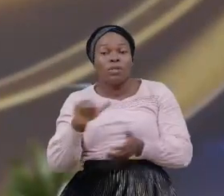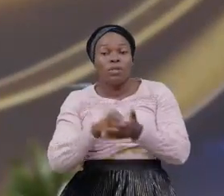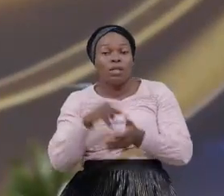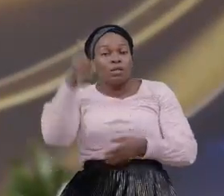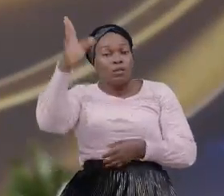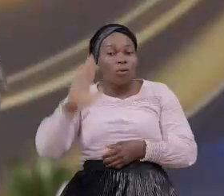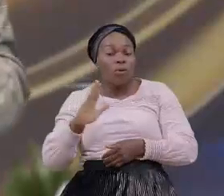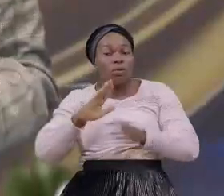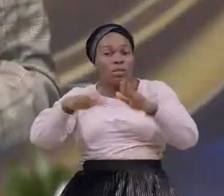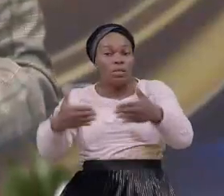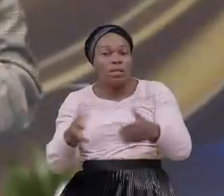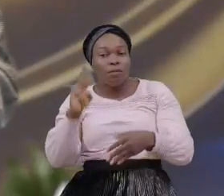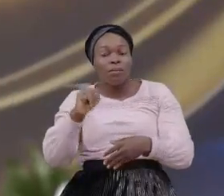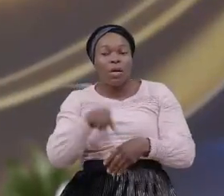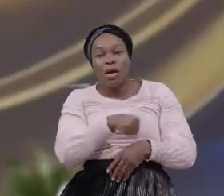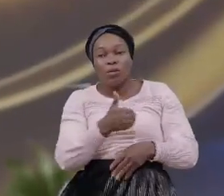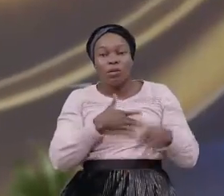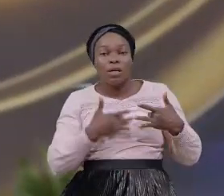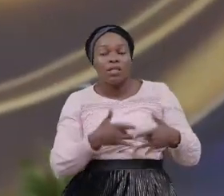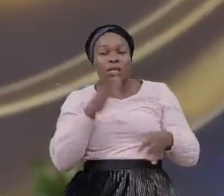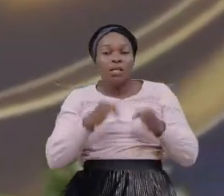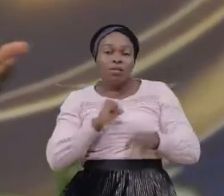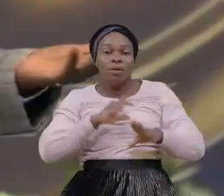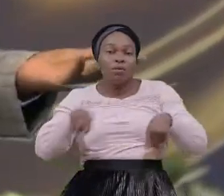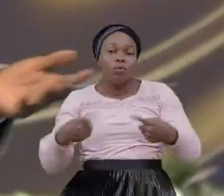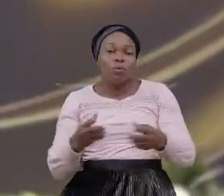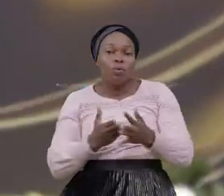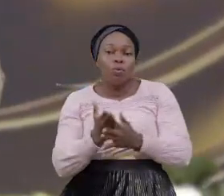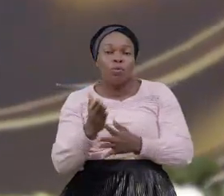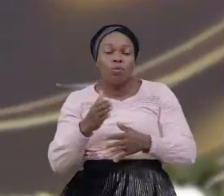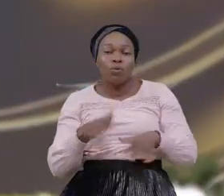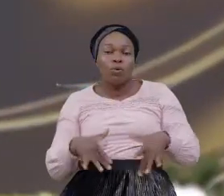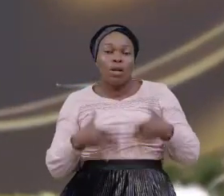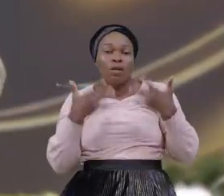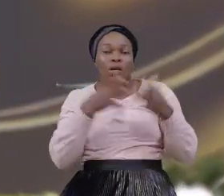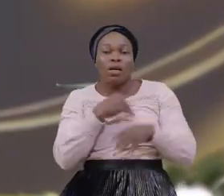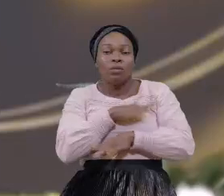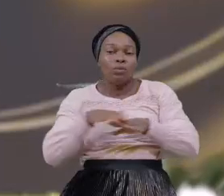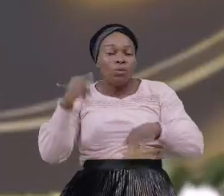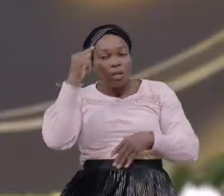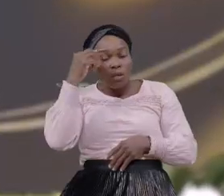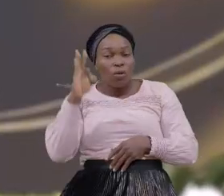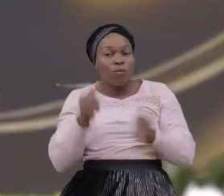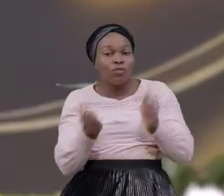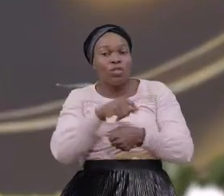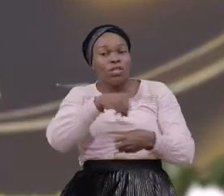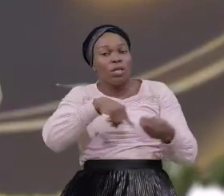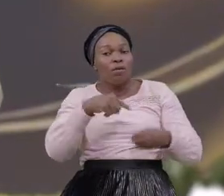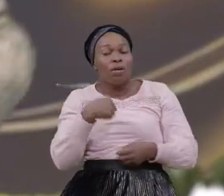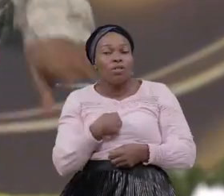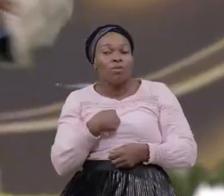heart. If I go through life and I'm not thinking of making any change around me, don't I need another